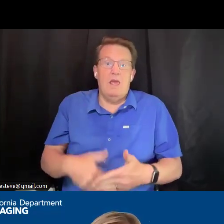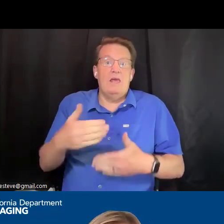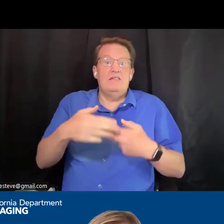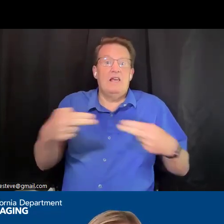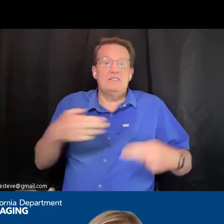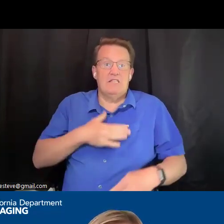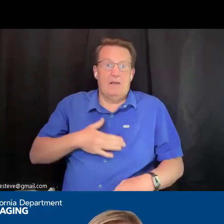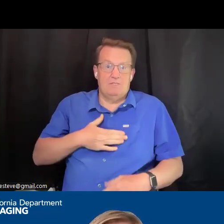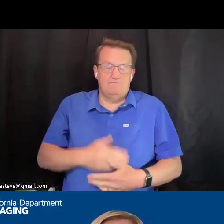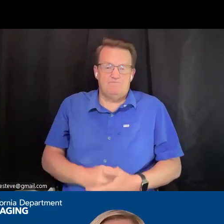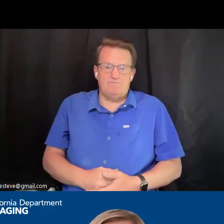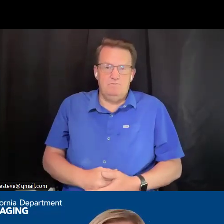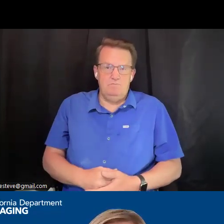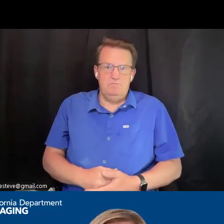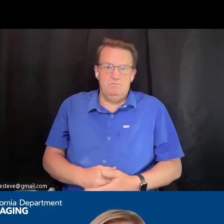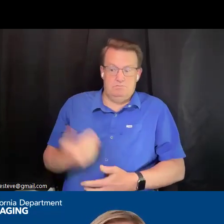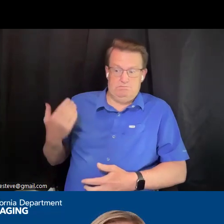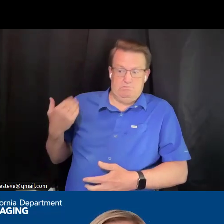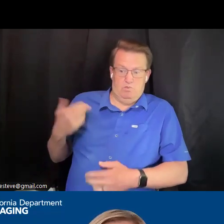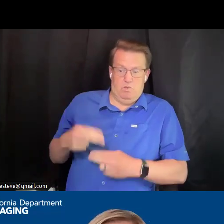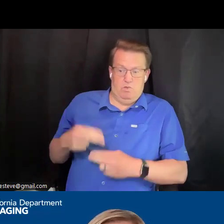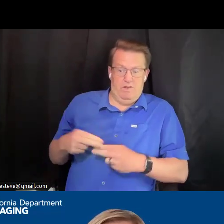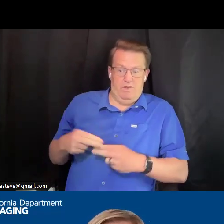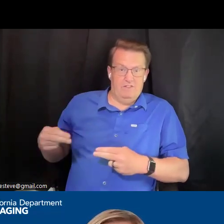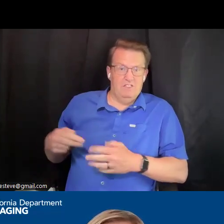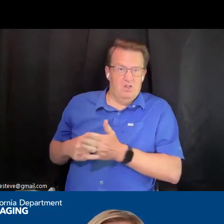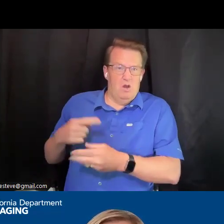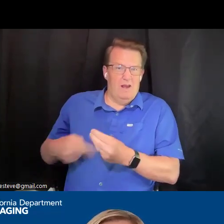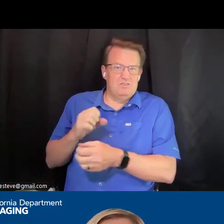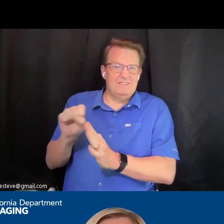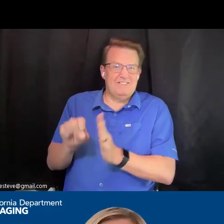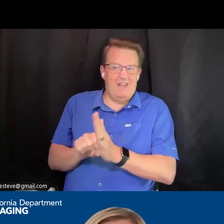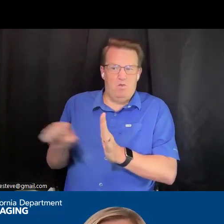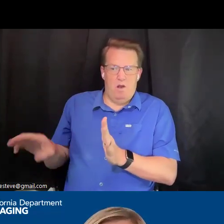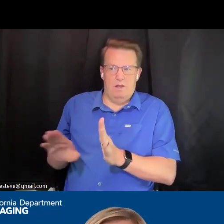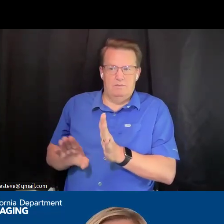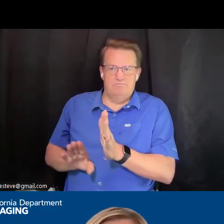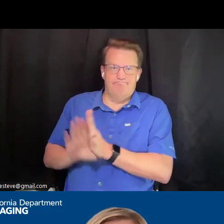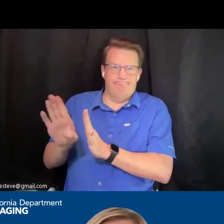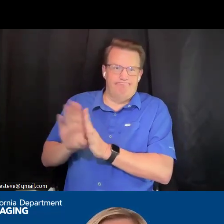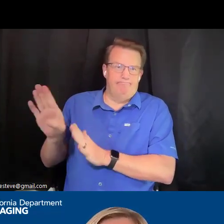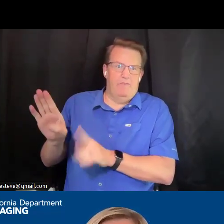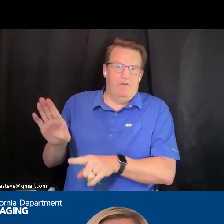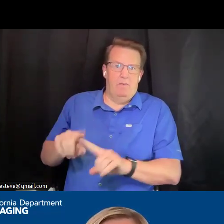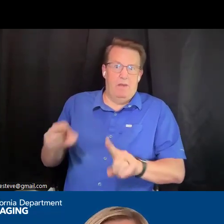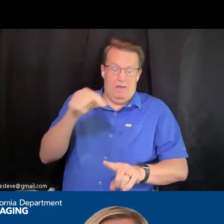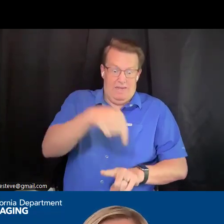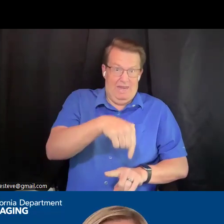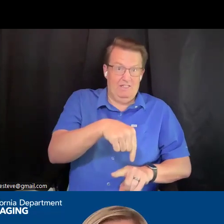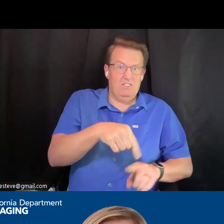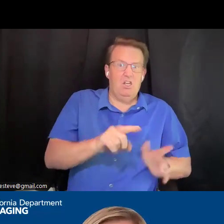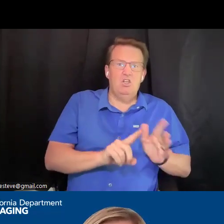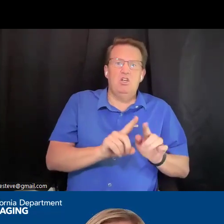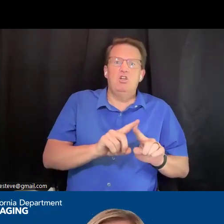The last slide showed statewide growth among the older adult population. This slide shows where that growth